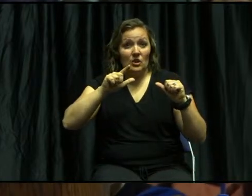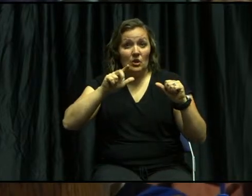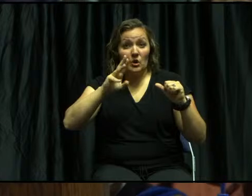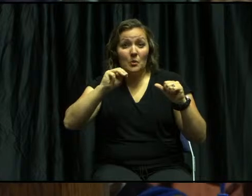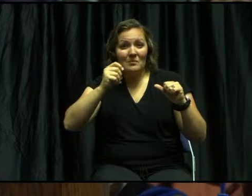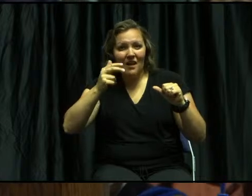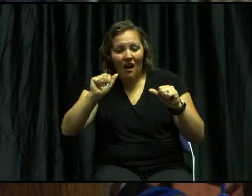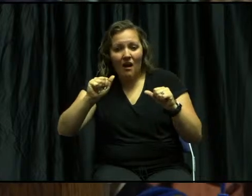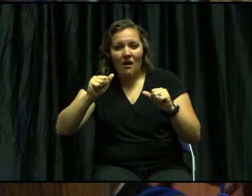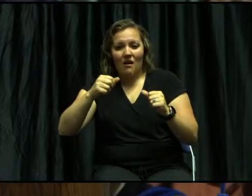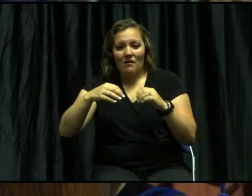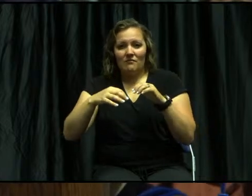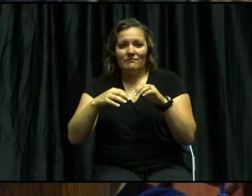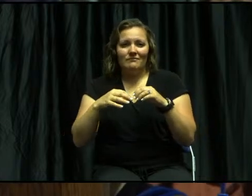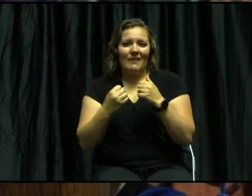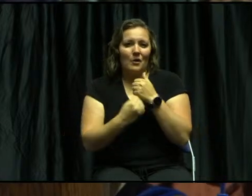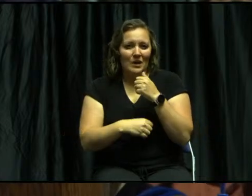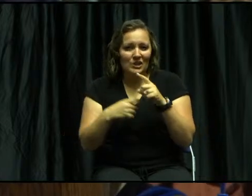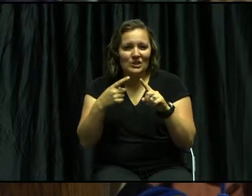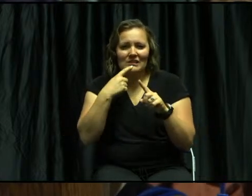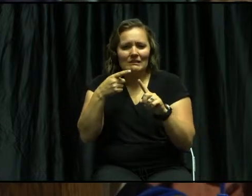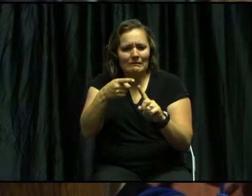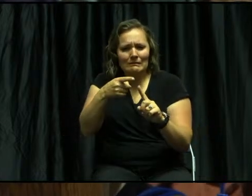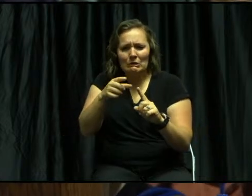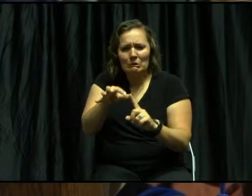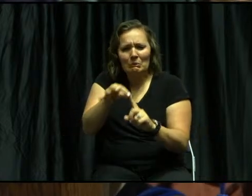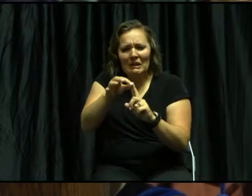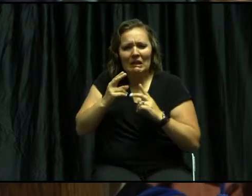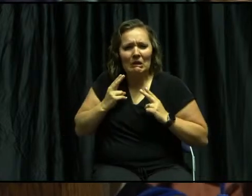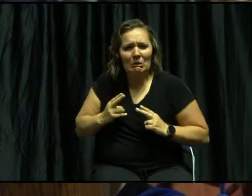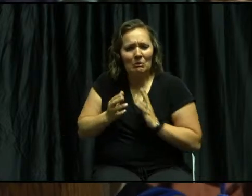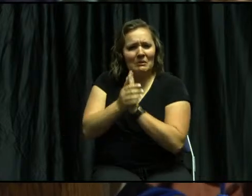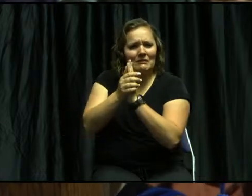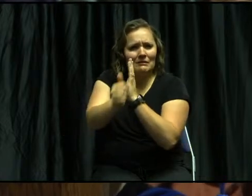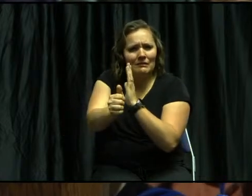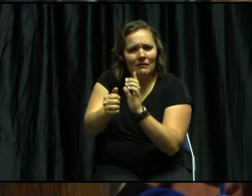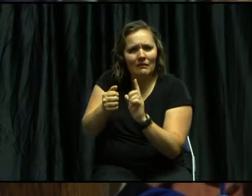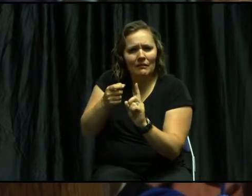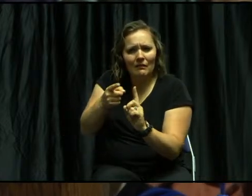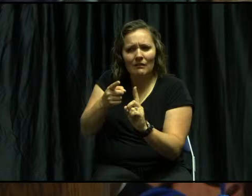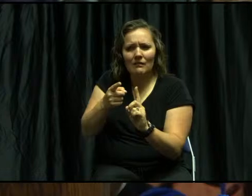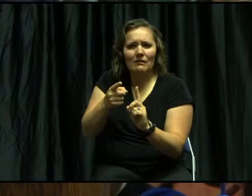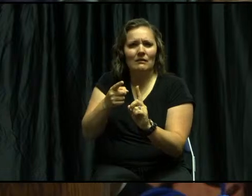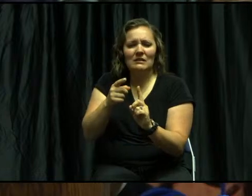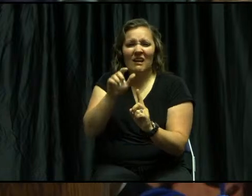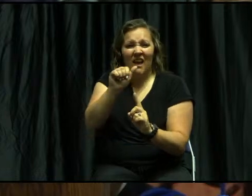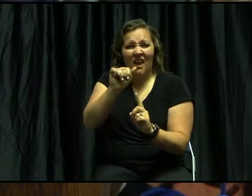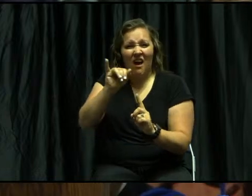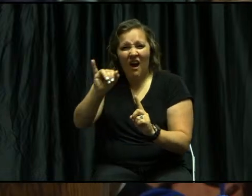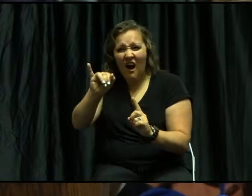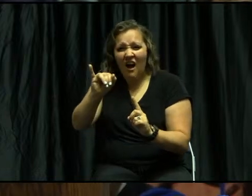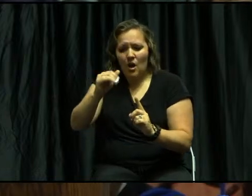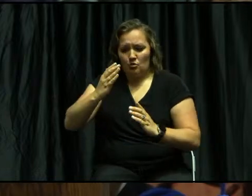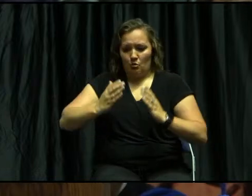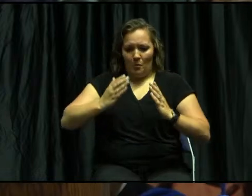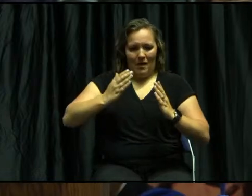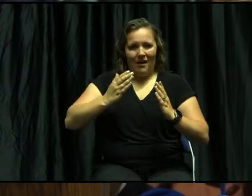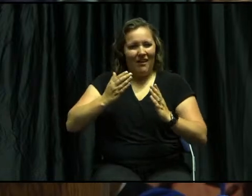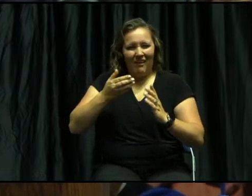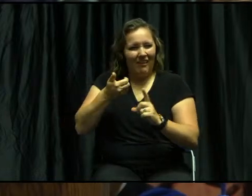Foundation, describes as the uniquely human skills that artificial intelligence and robots cannot